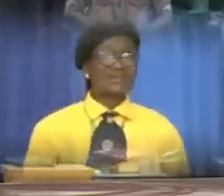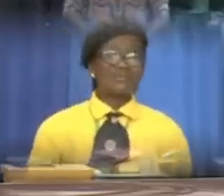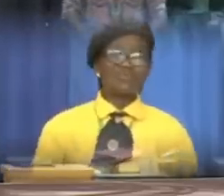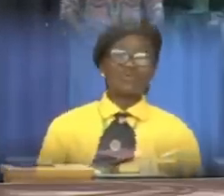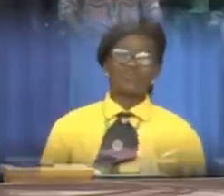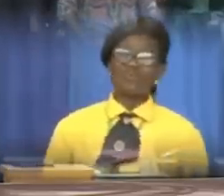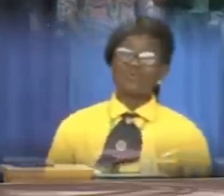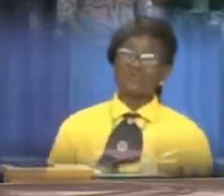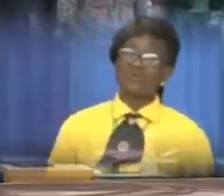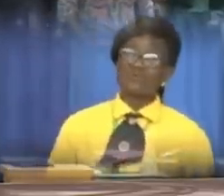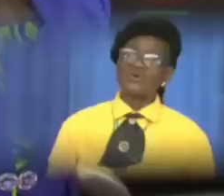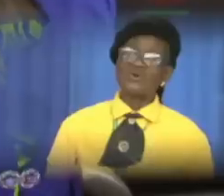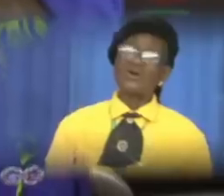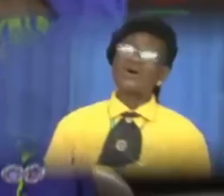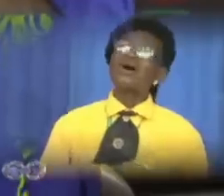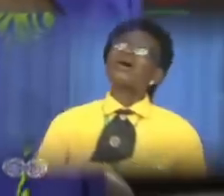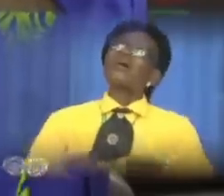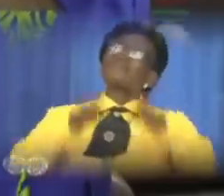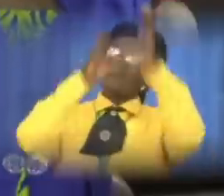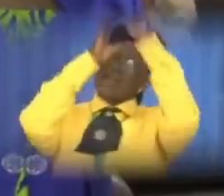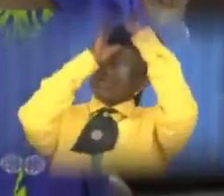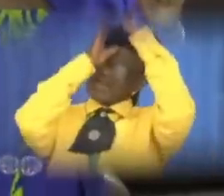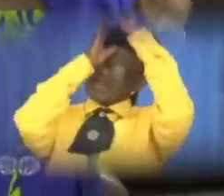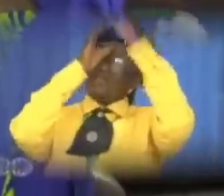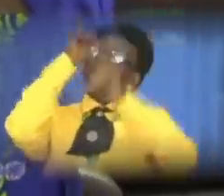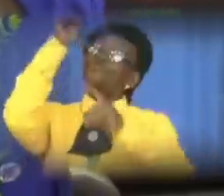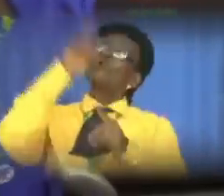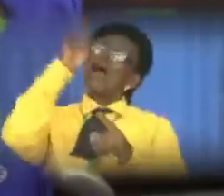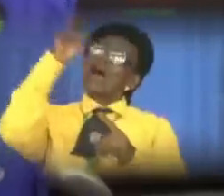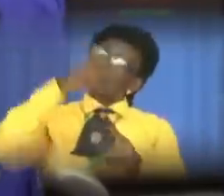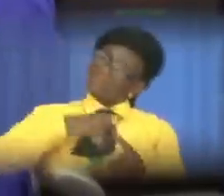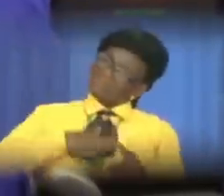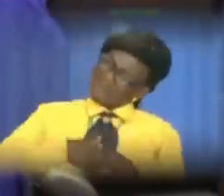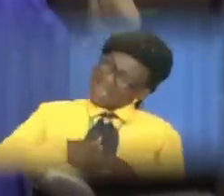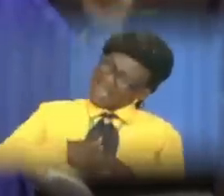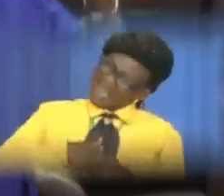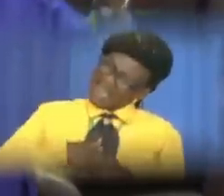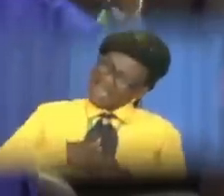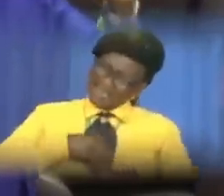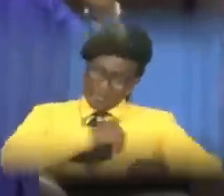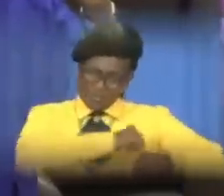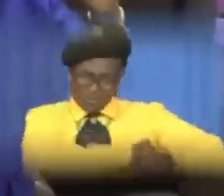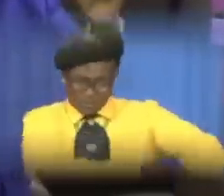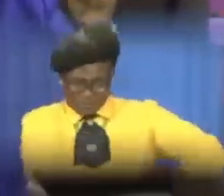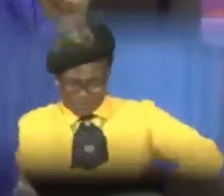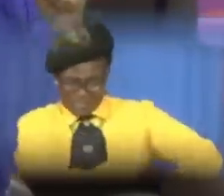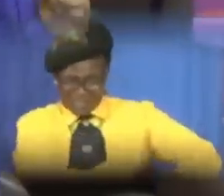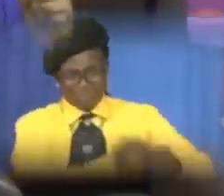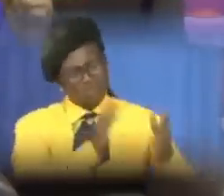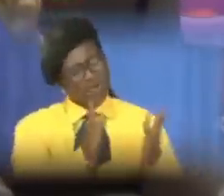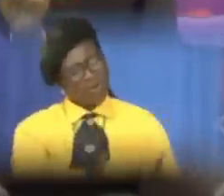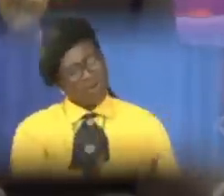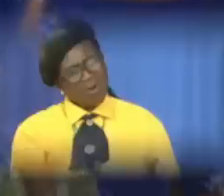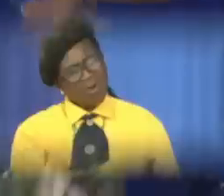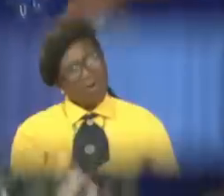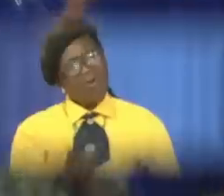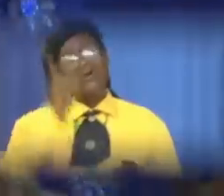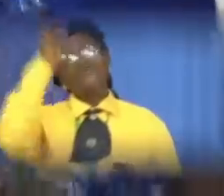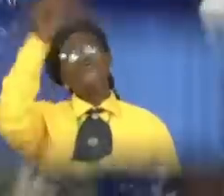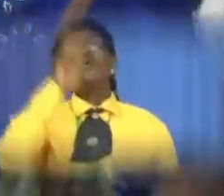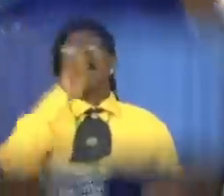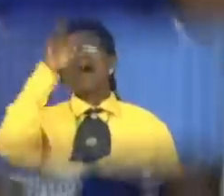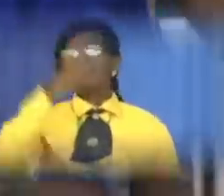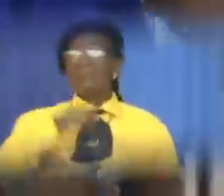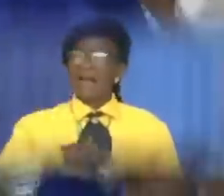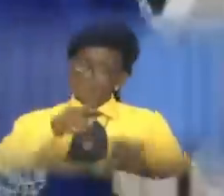You are my Savior. You are my healer. You are my protector. My provider.